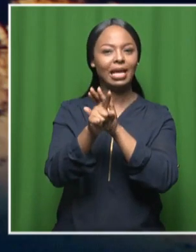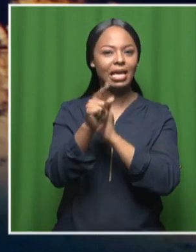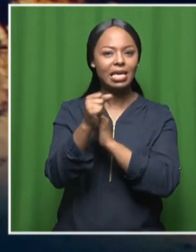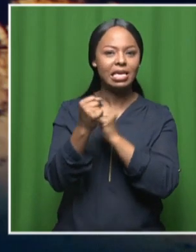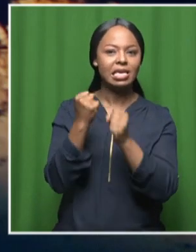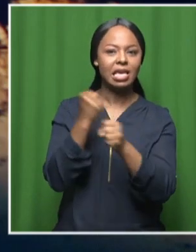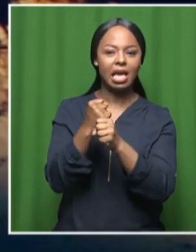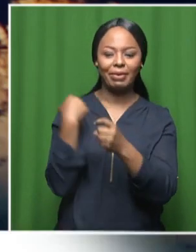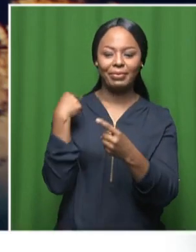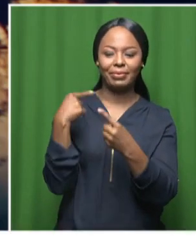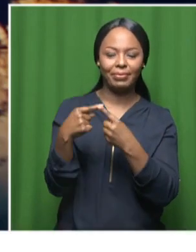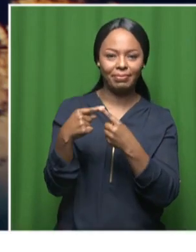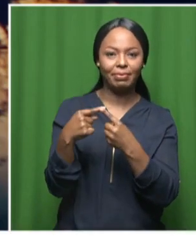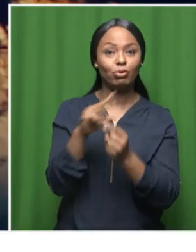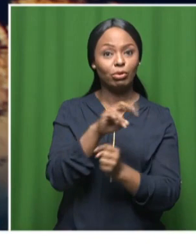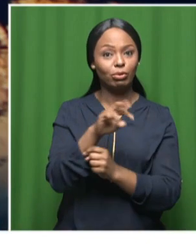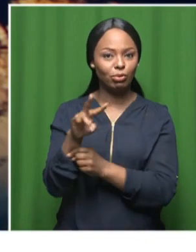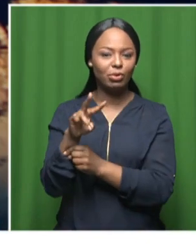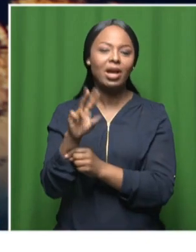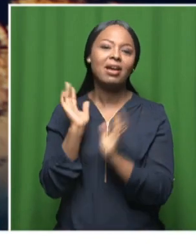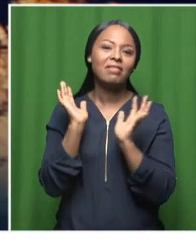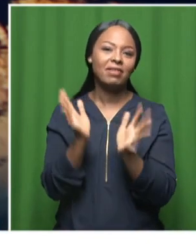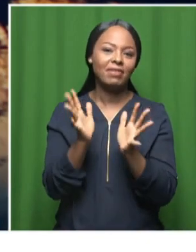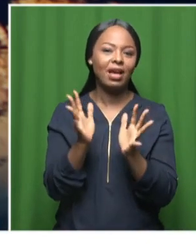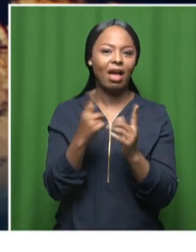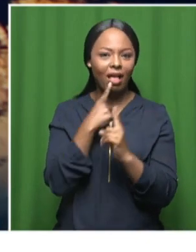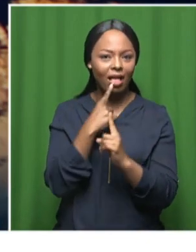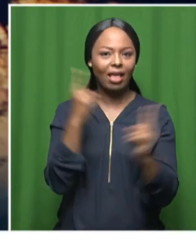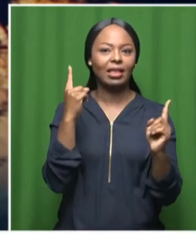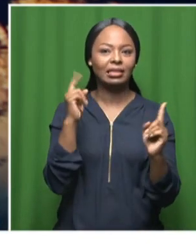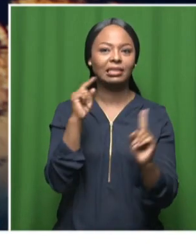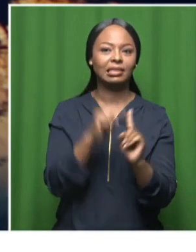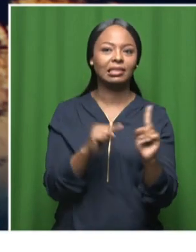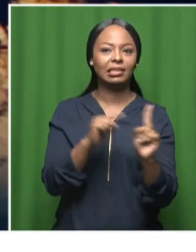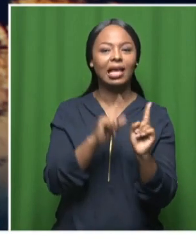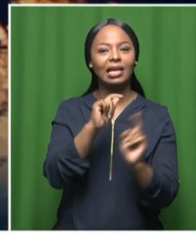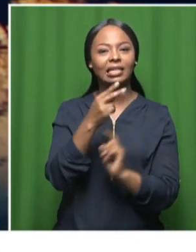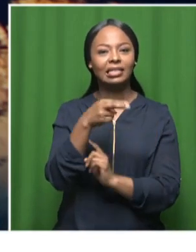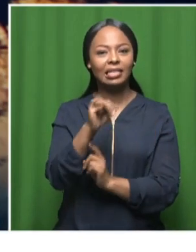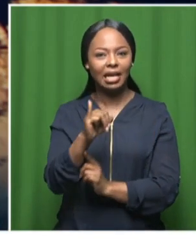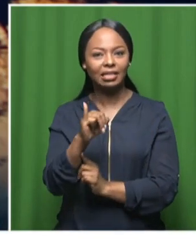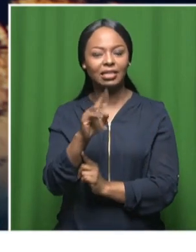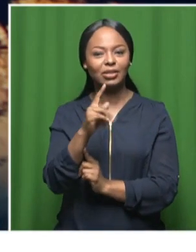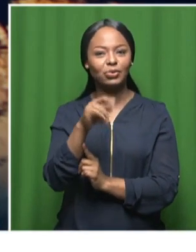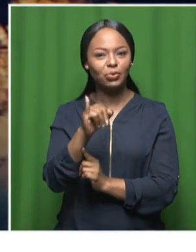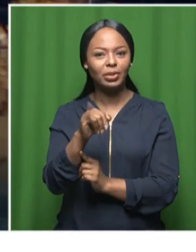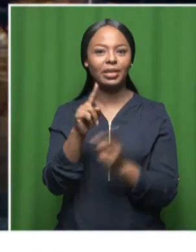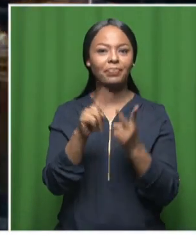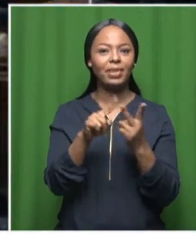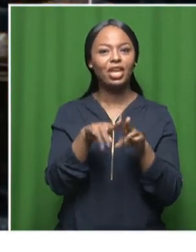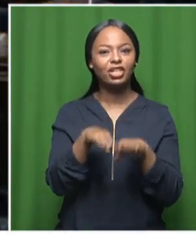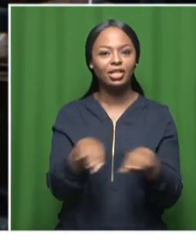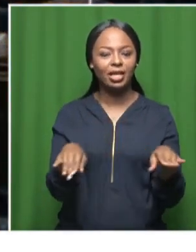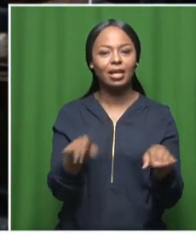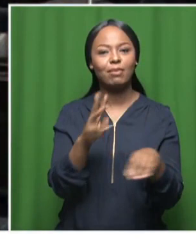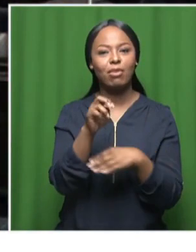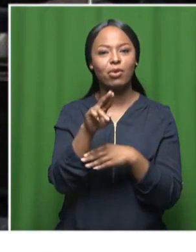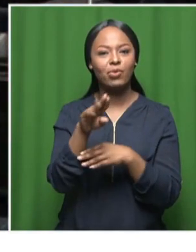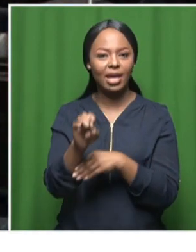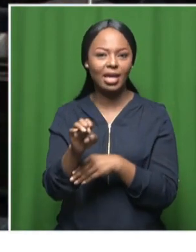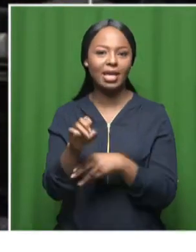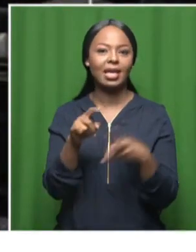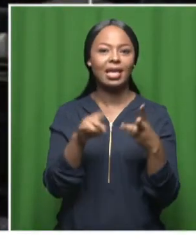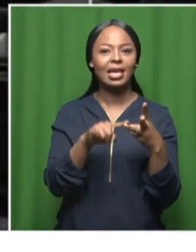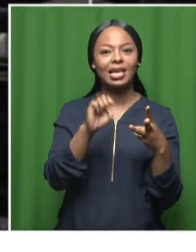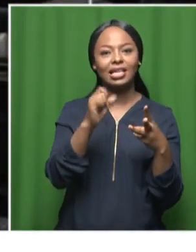no different. This year, we saw the release of Thandi Ntuli's BLK Elijah and the Children of Meroë, Shane, Cooper and Mabuta